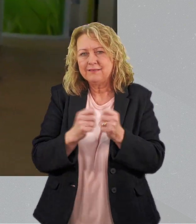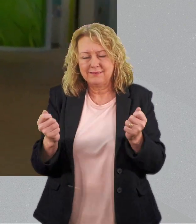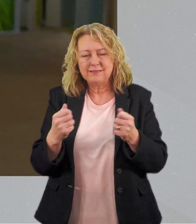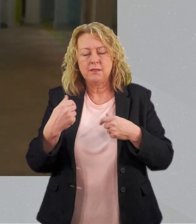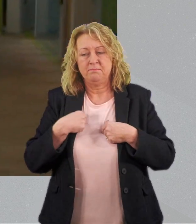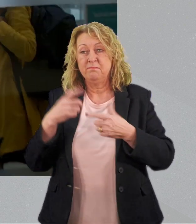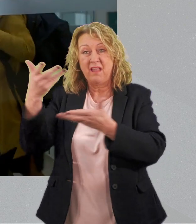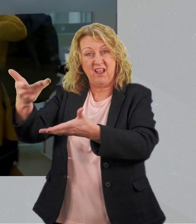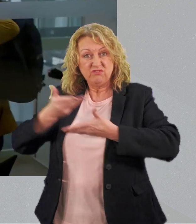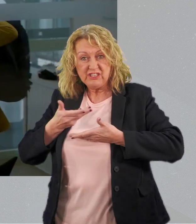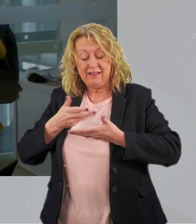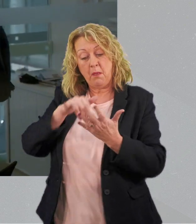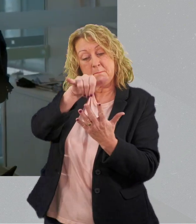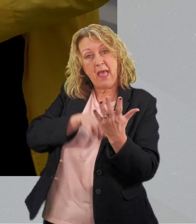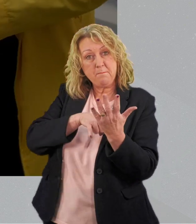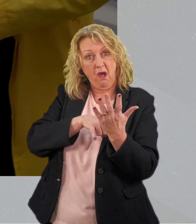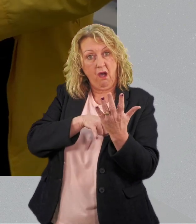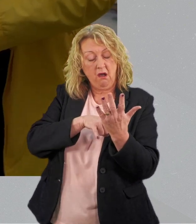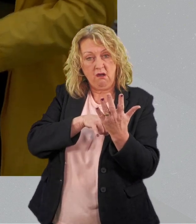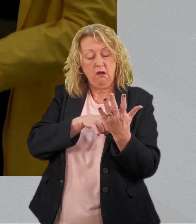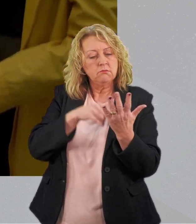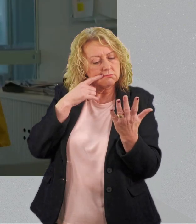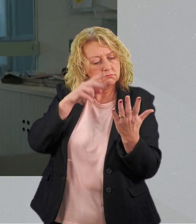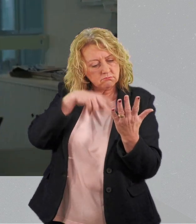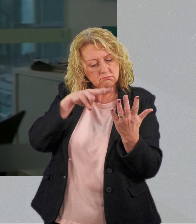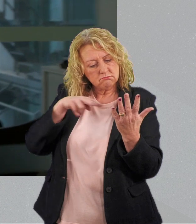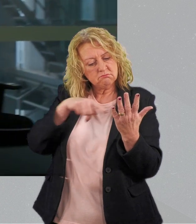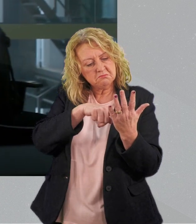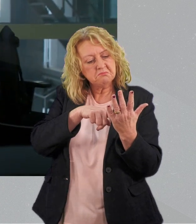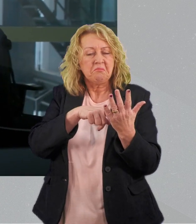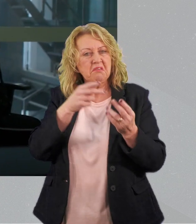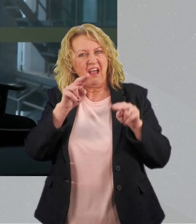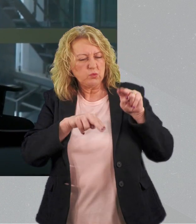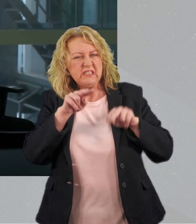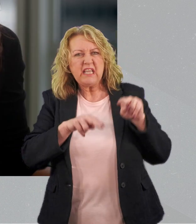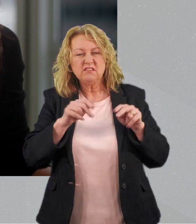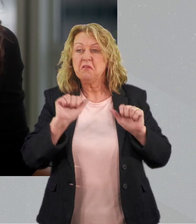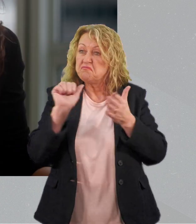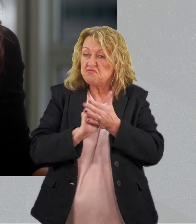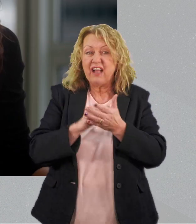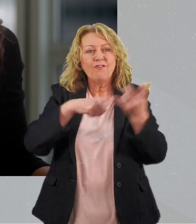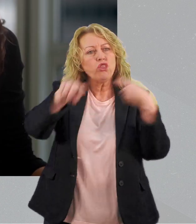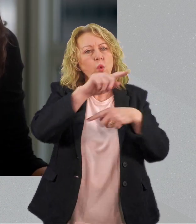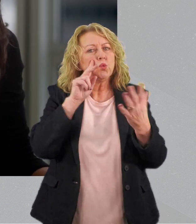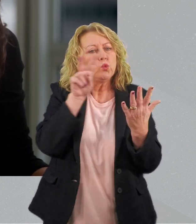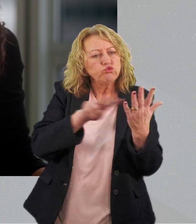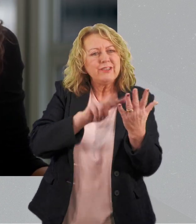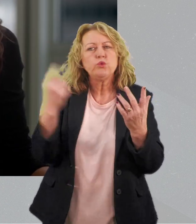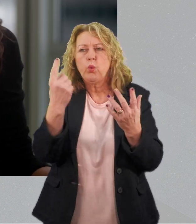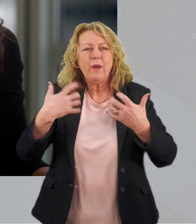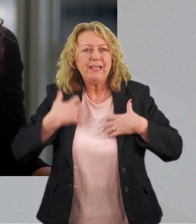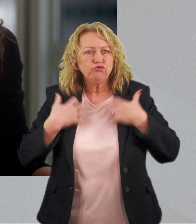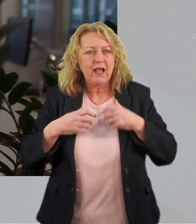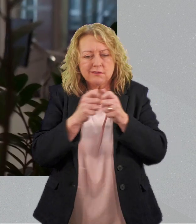editor receives a paper. We assess whether the paper is right for our audience, whether they'd be interested